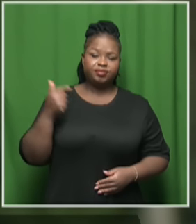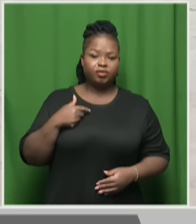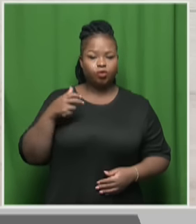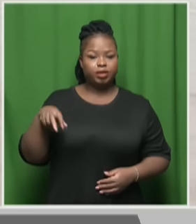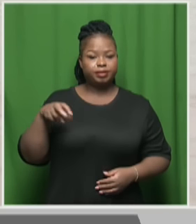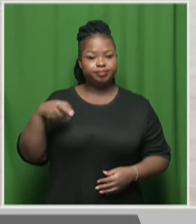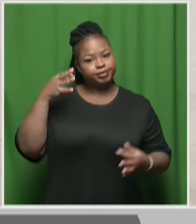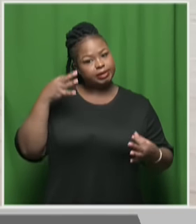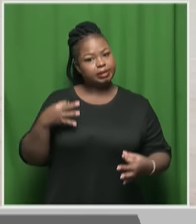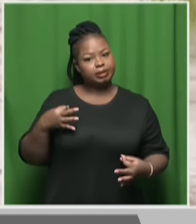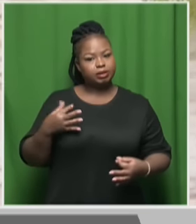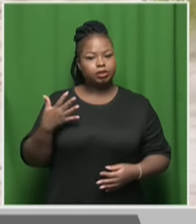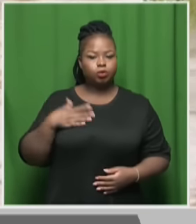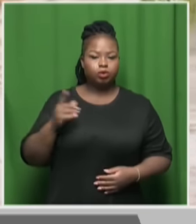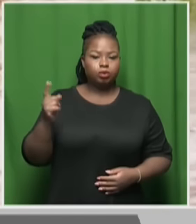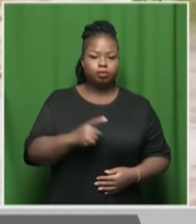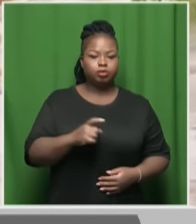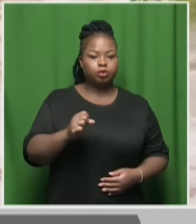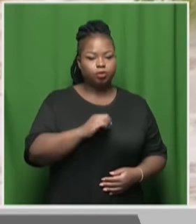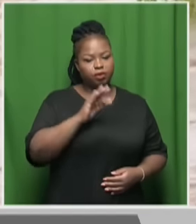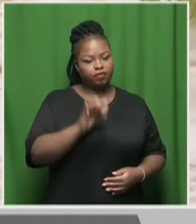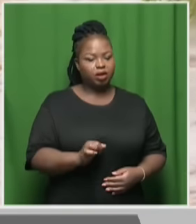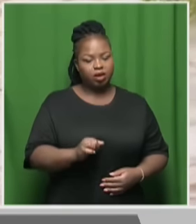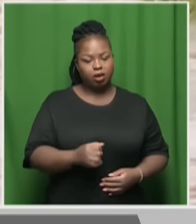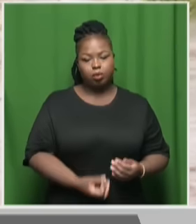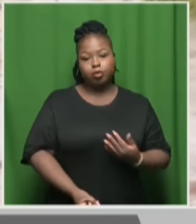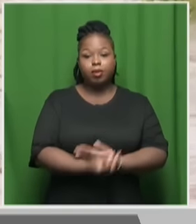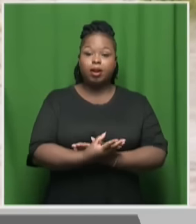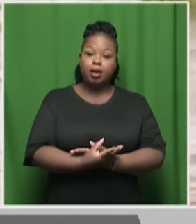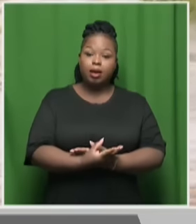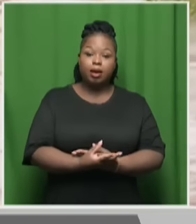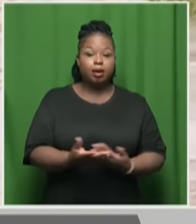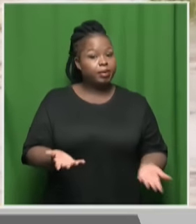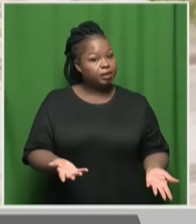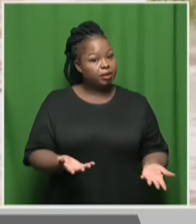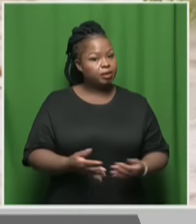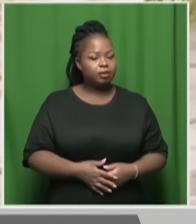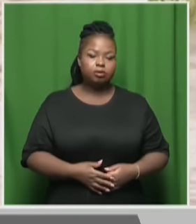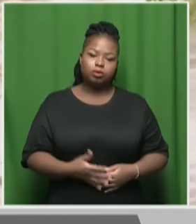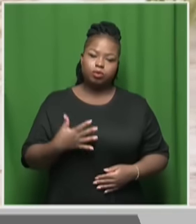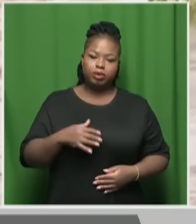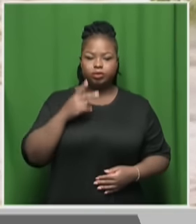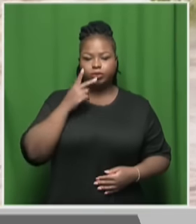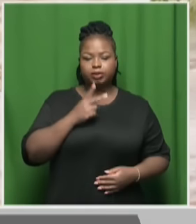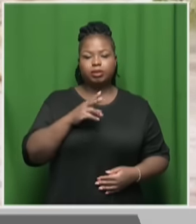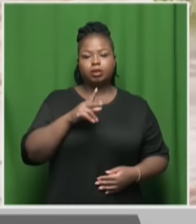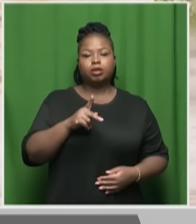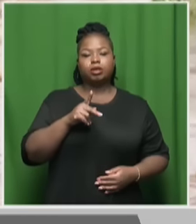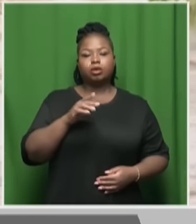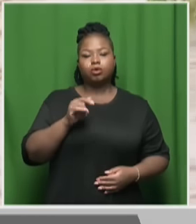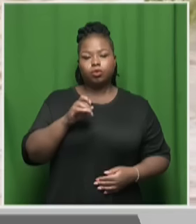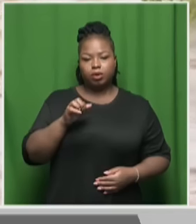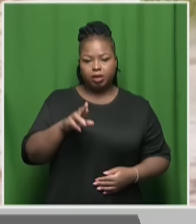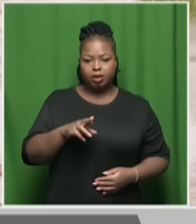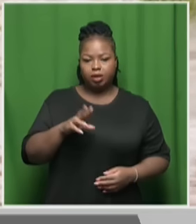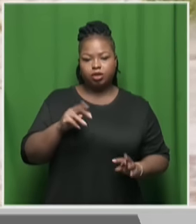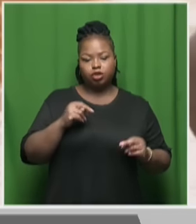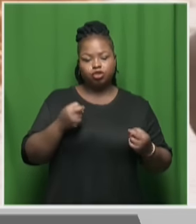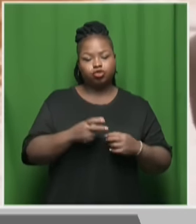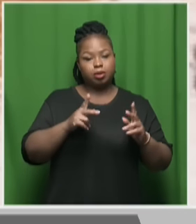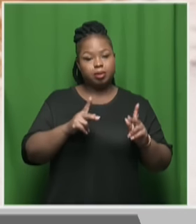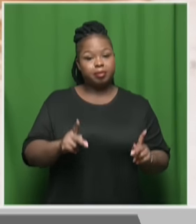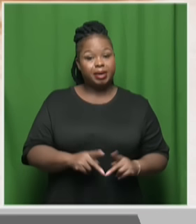that travel decision, they say they want to come to South Africa, they want to come to Mpumalanga. In Mpumalanga, what do I want to see? Kruger National Park, which is iconic. So